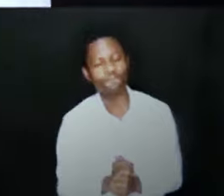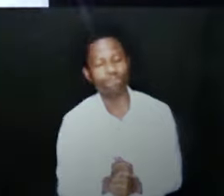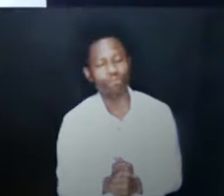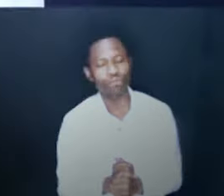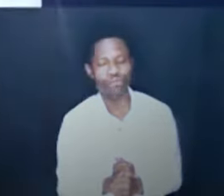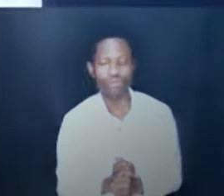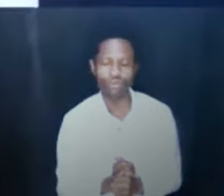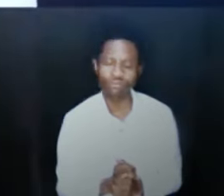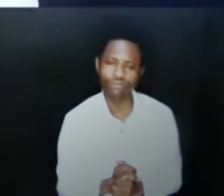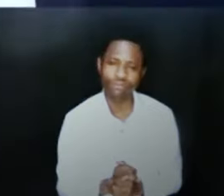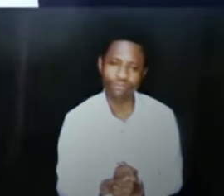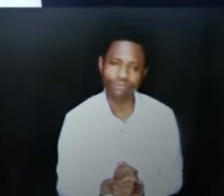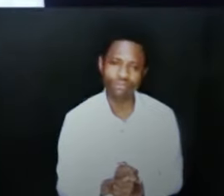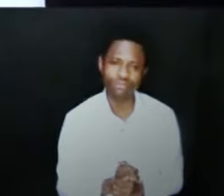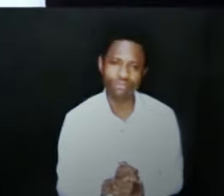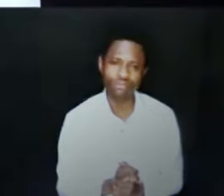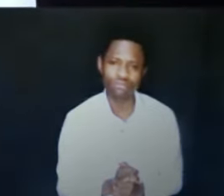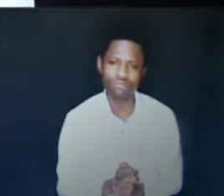Now,